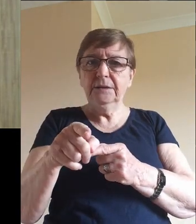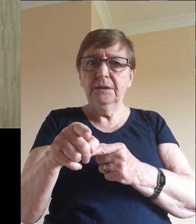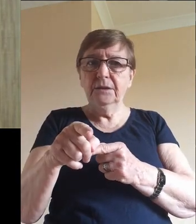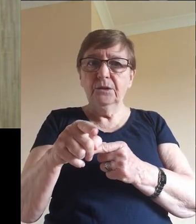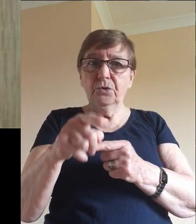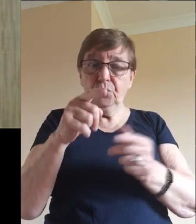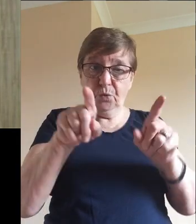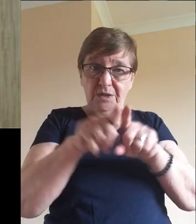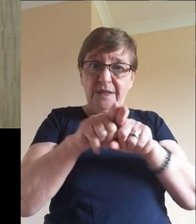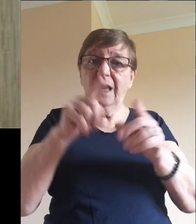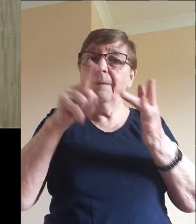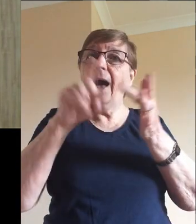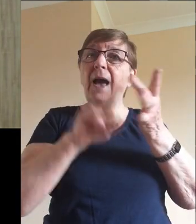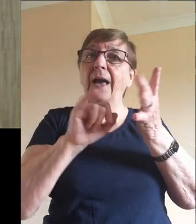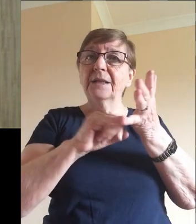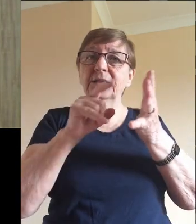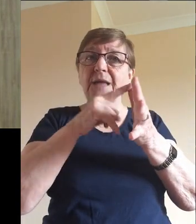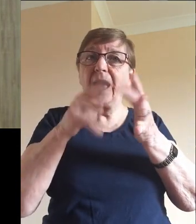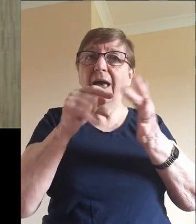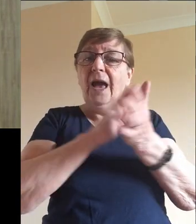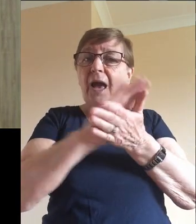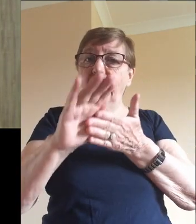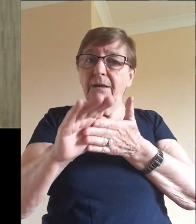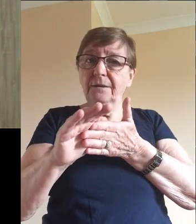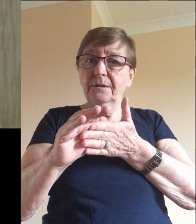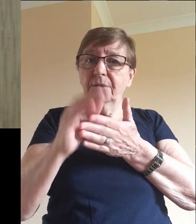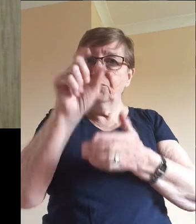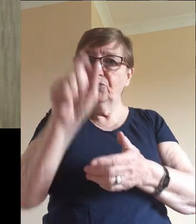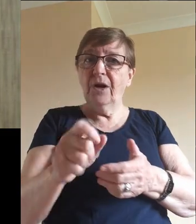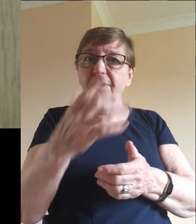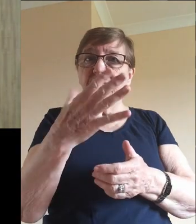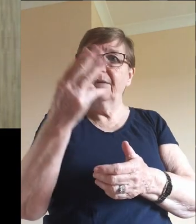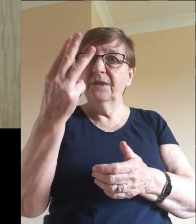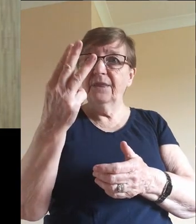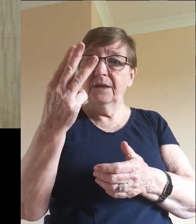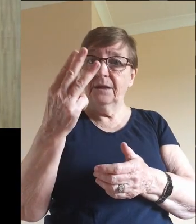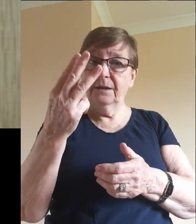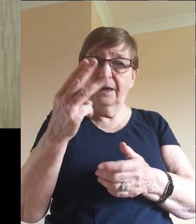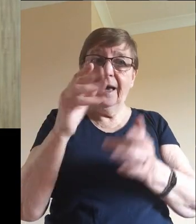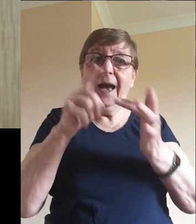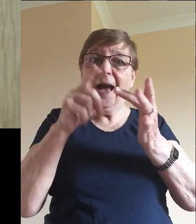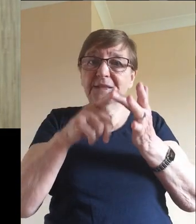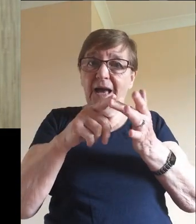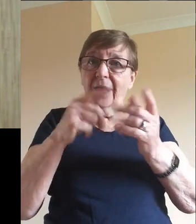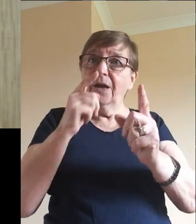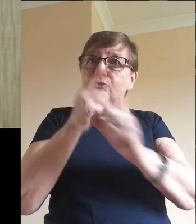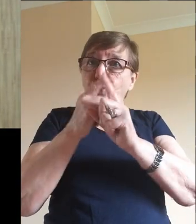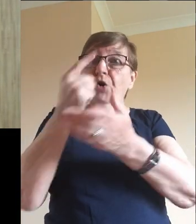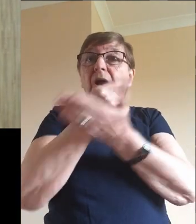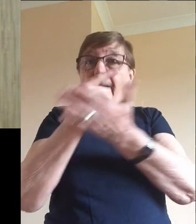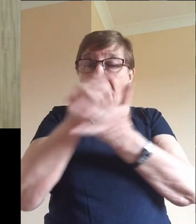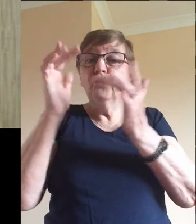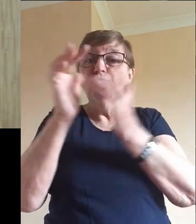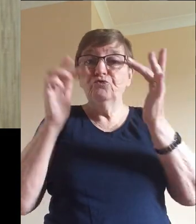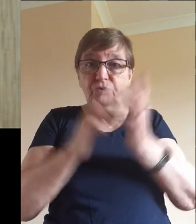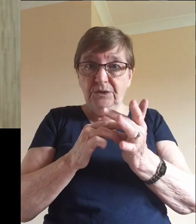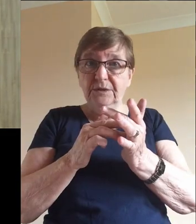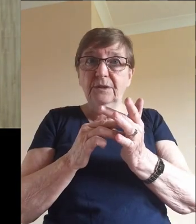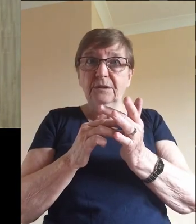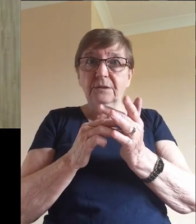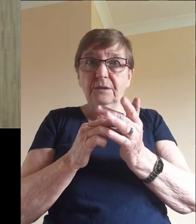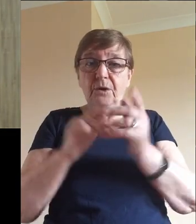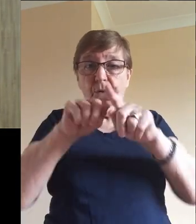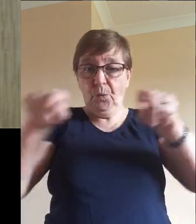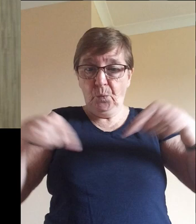of Isaiah chapter 53. This is who Isaiah was talking about. This is what Jesus lived out. This is what you and I are to